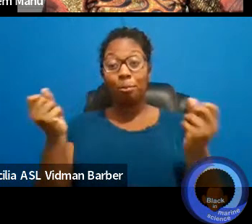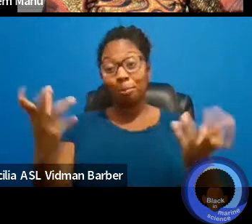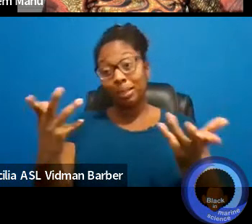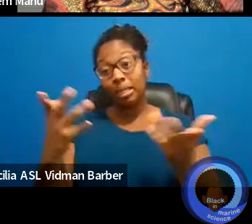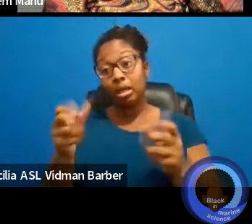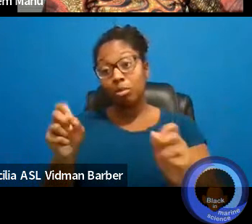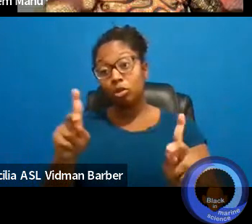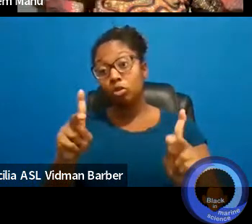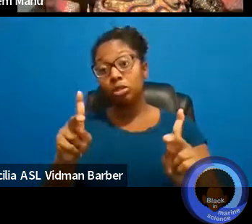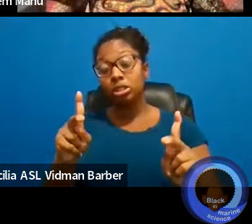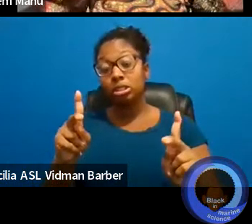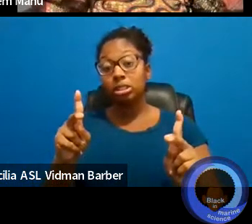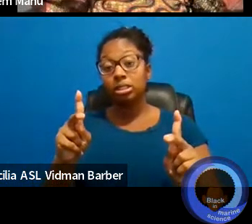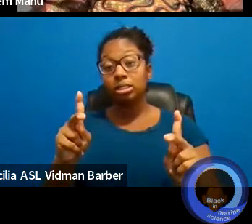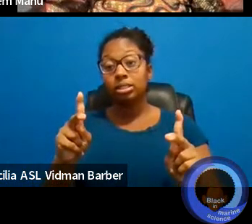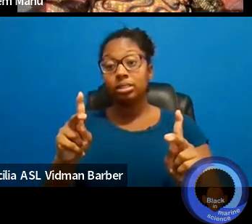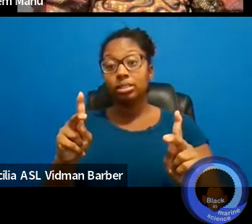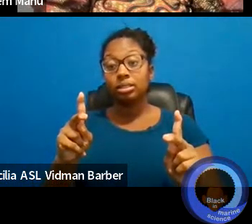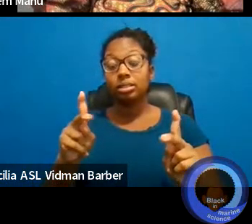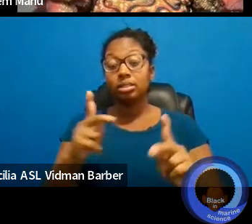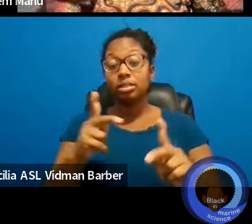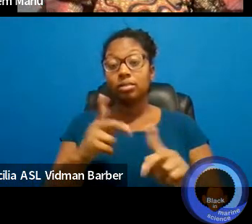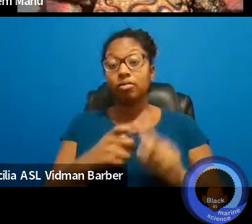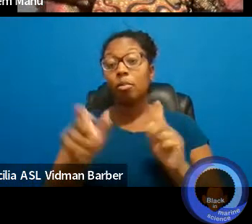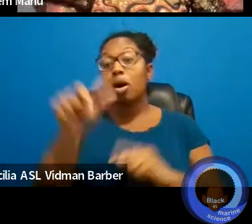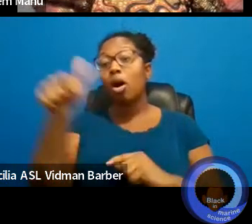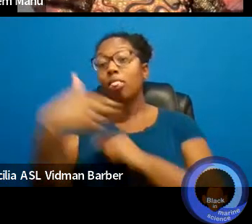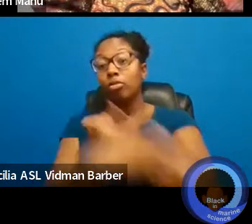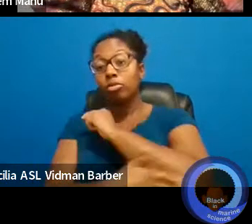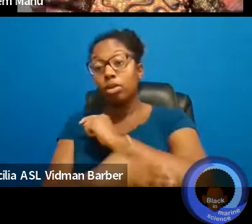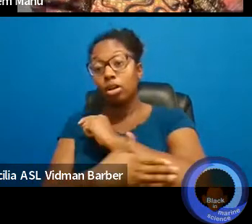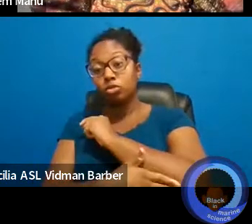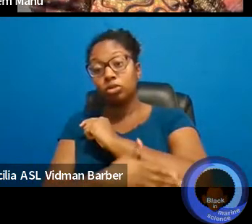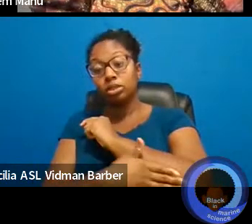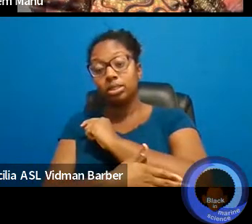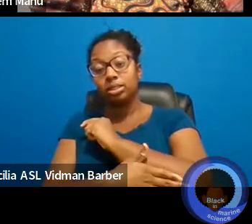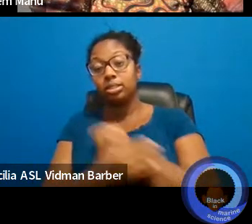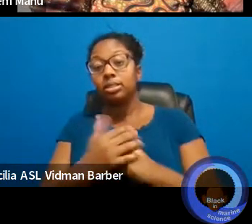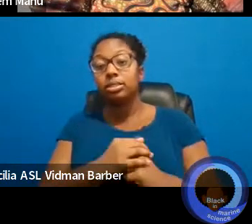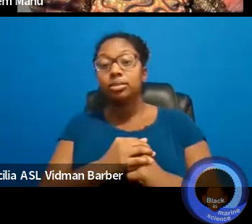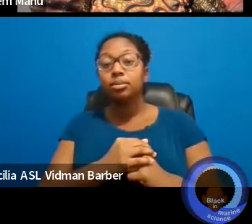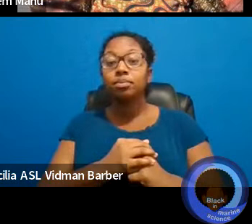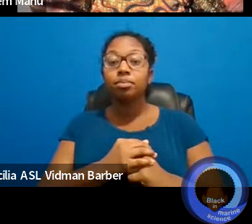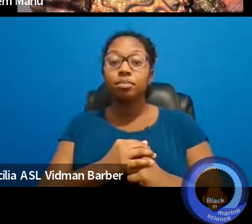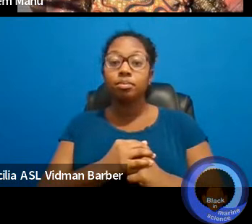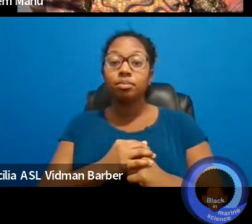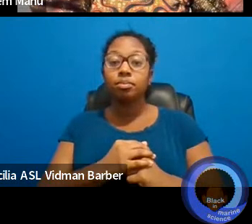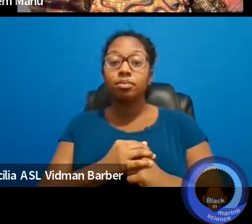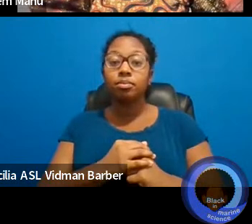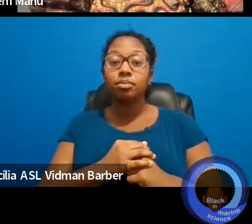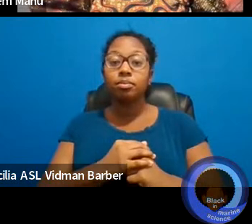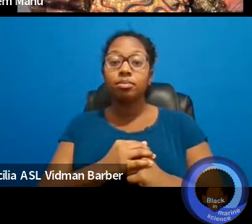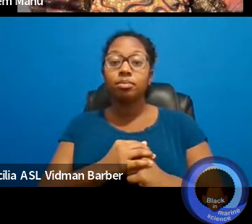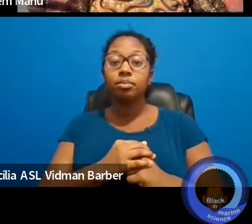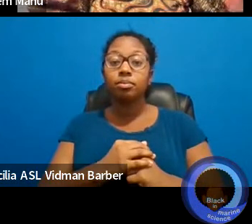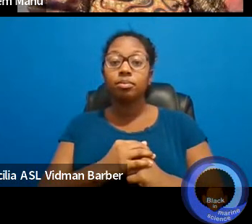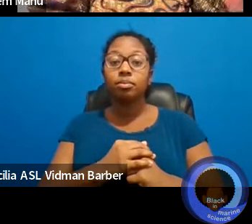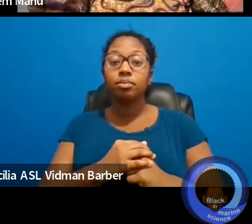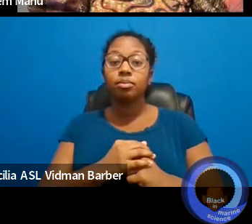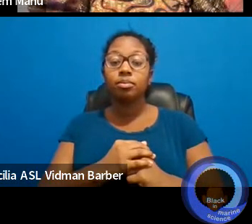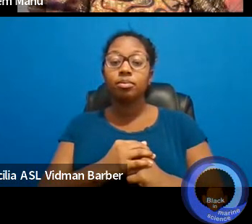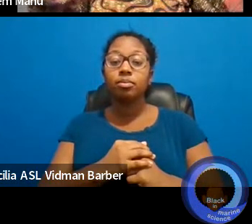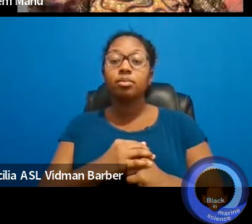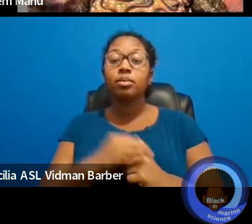country. Of course, with changes and specifically integrating the